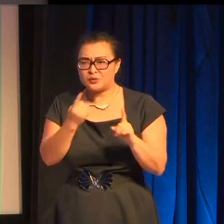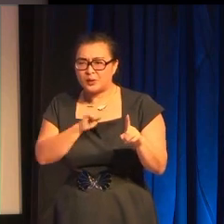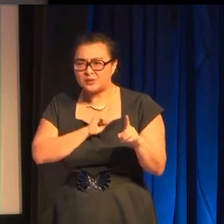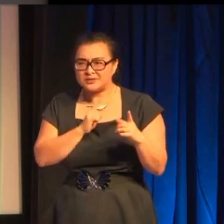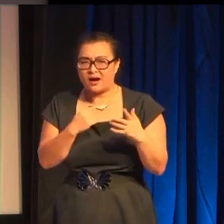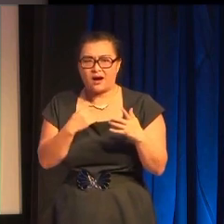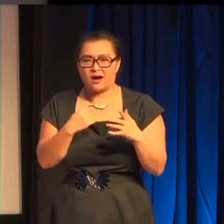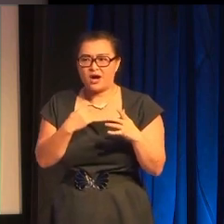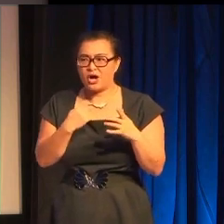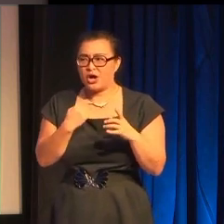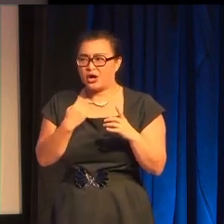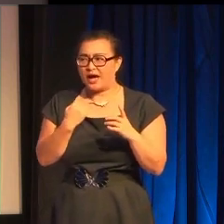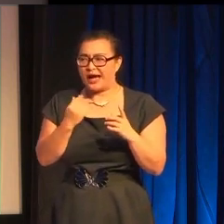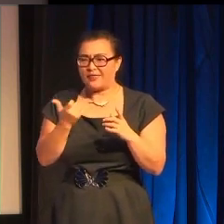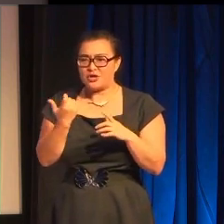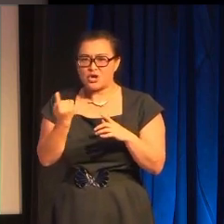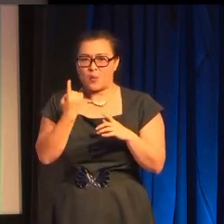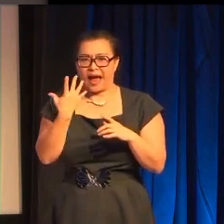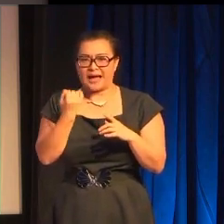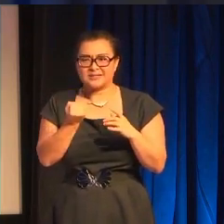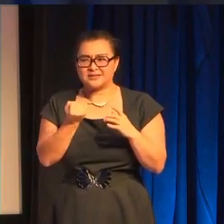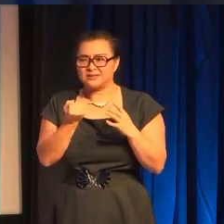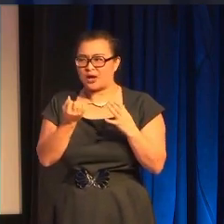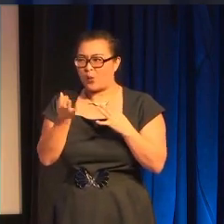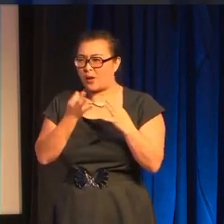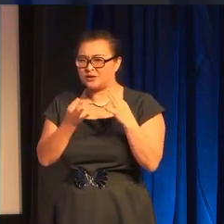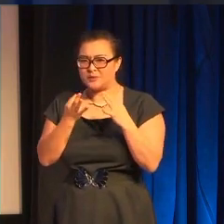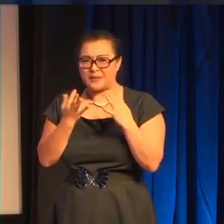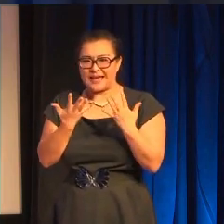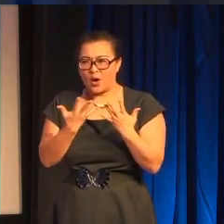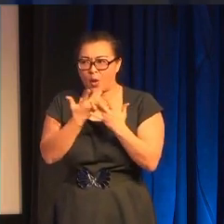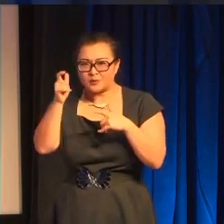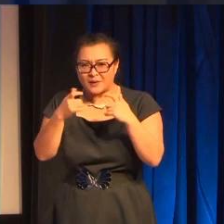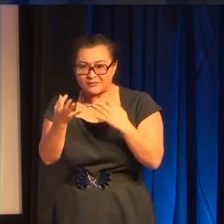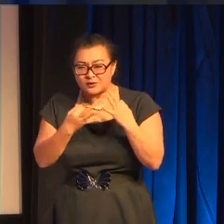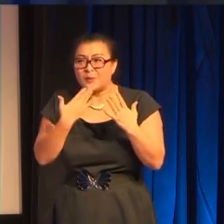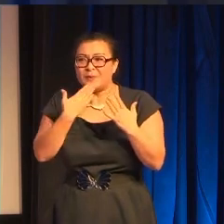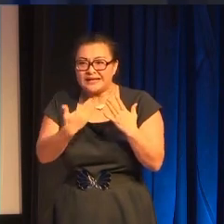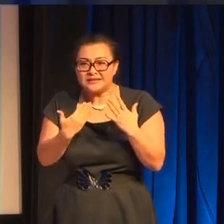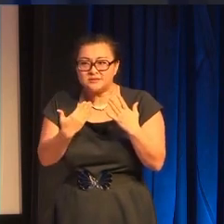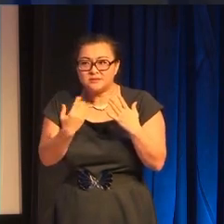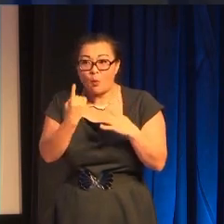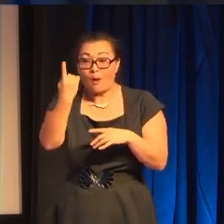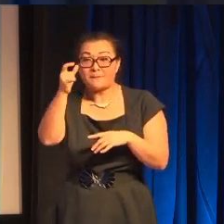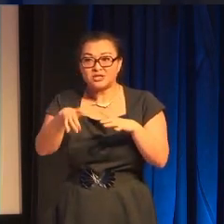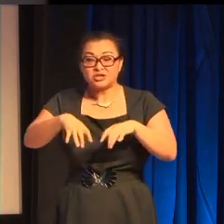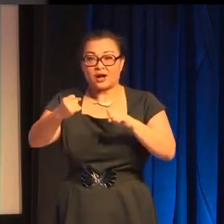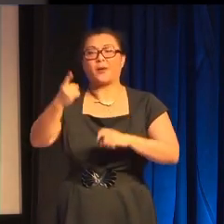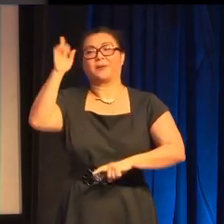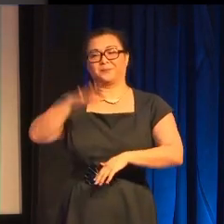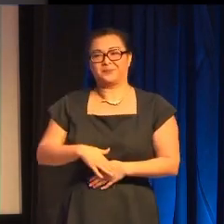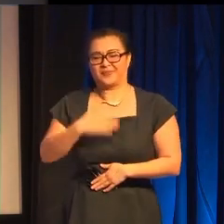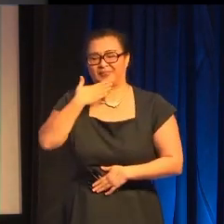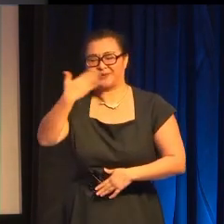nobody's got a question, and then by the end, everyone's got questions. So please, somebody start and put their hand up. Bless you.